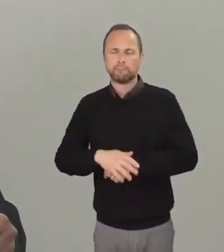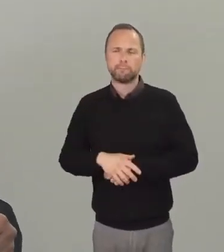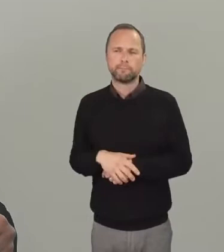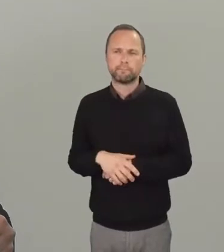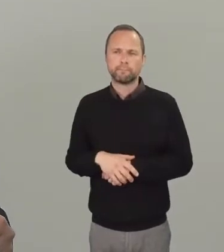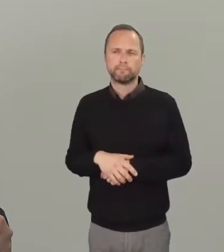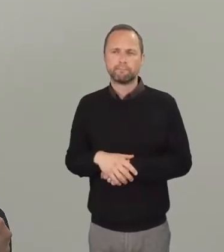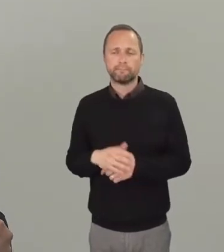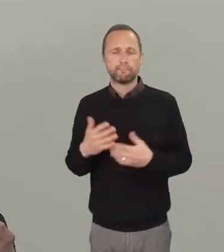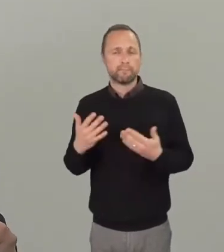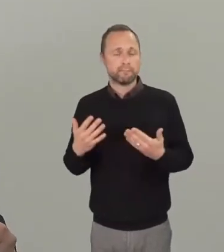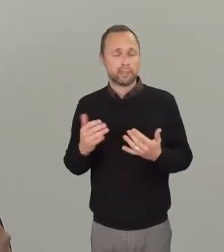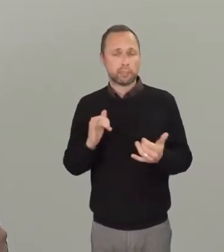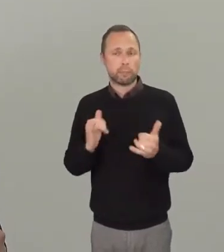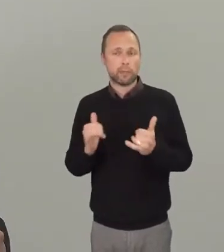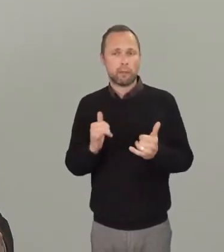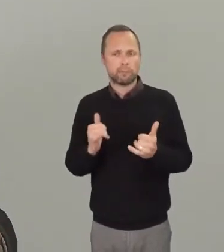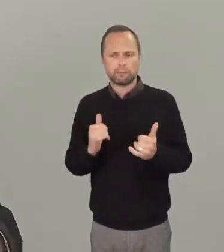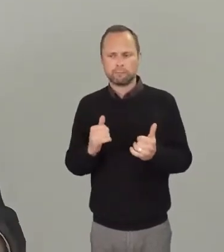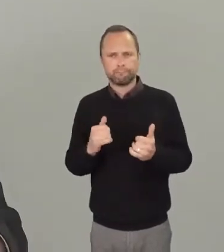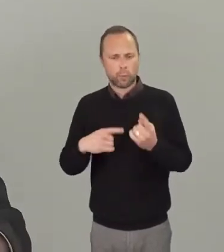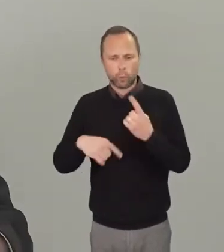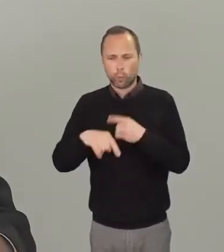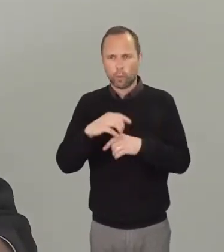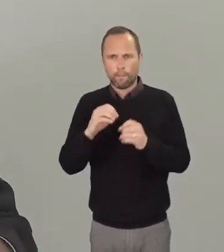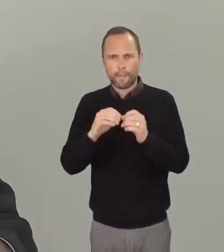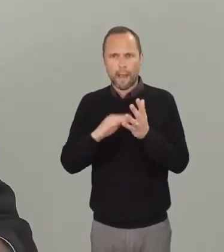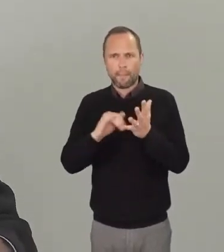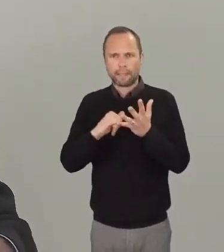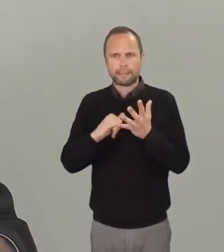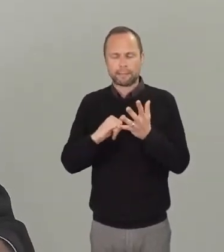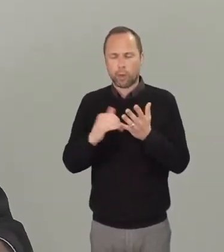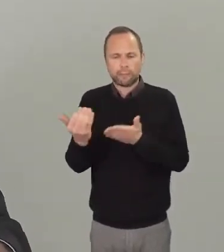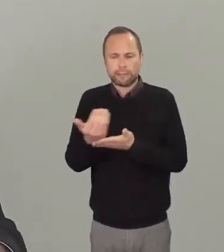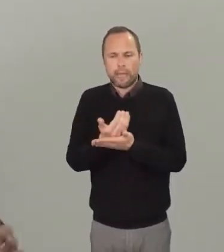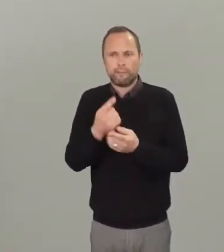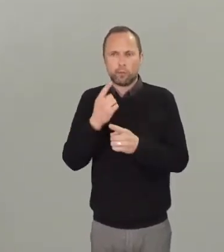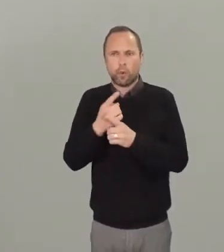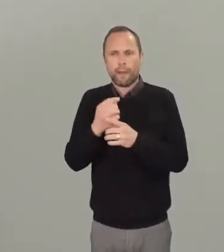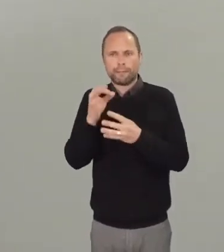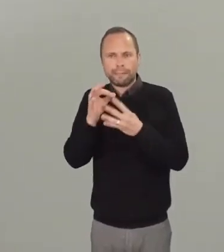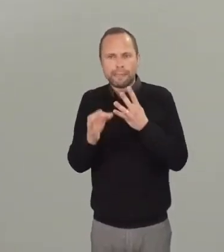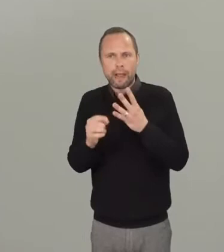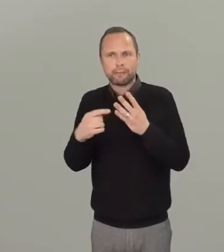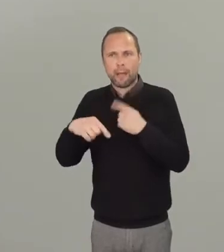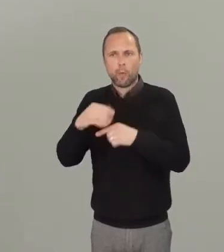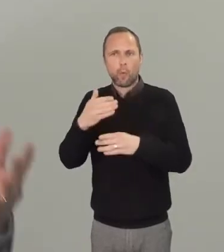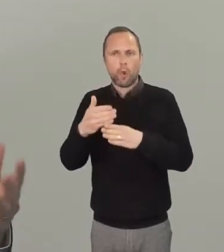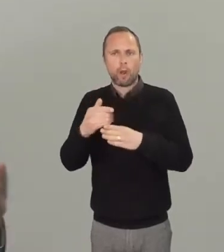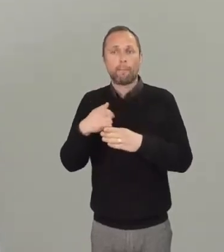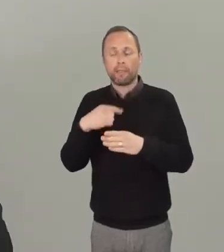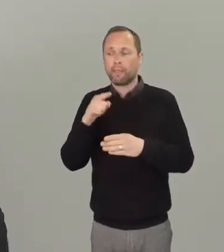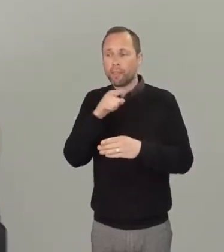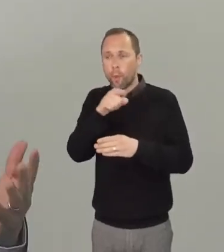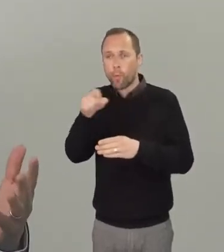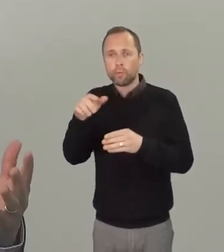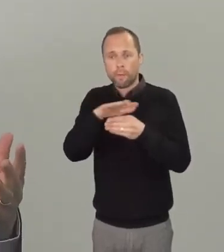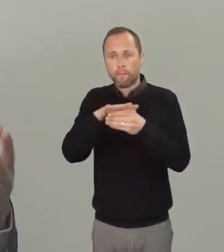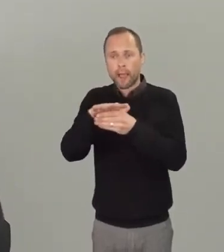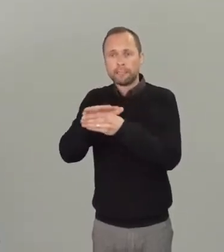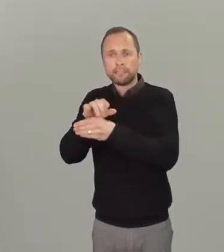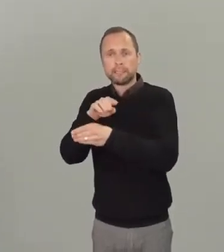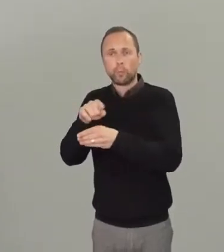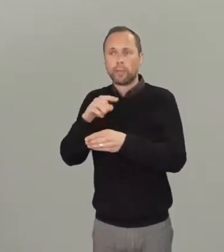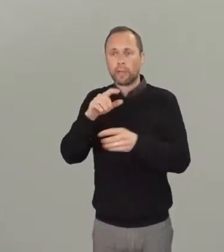often not safe for us to talk about the details of this work But in these places, we continue to send